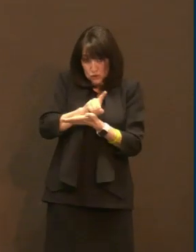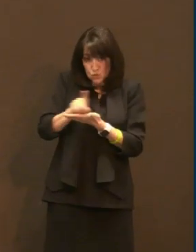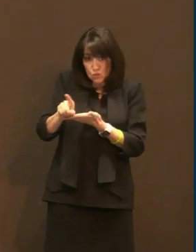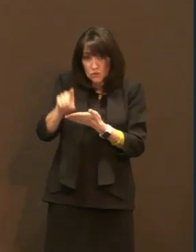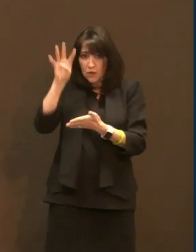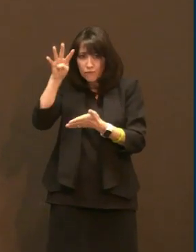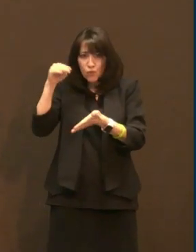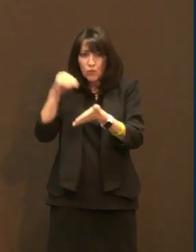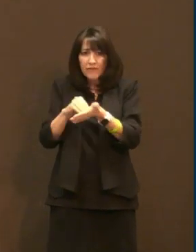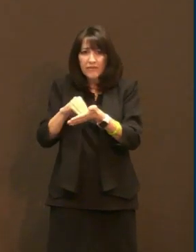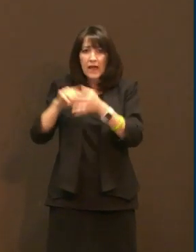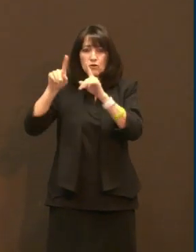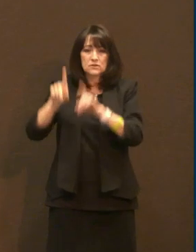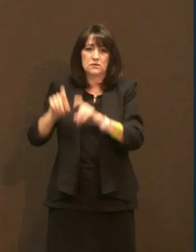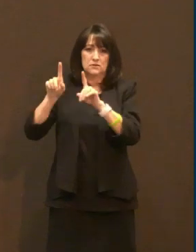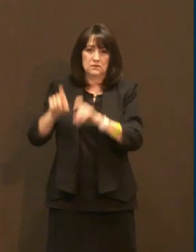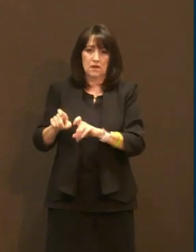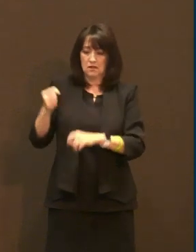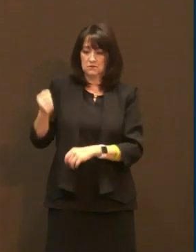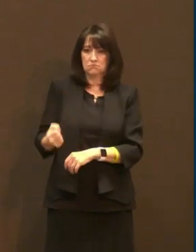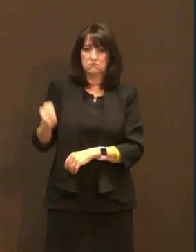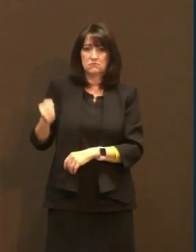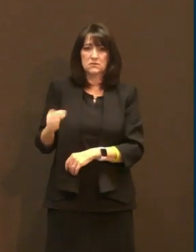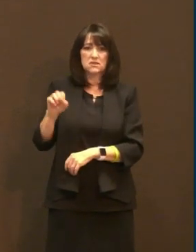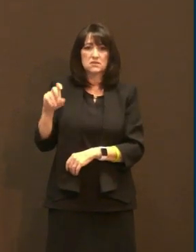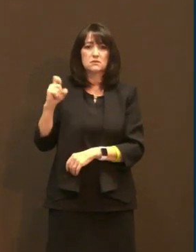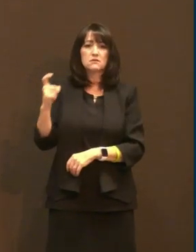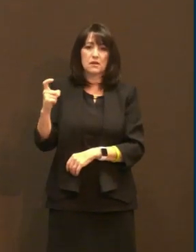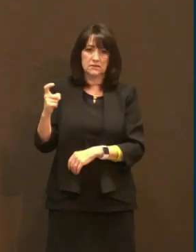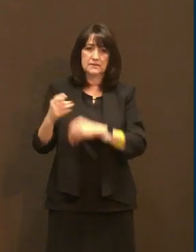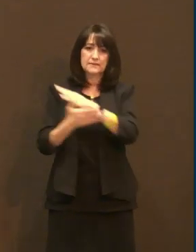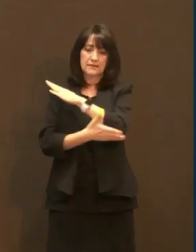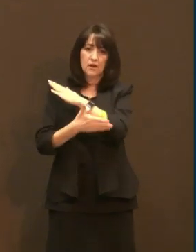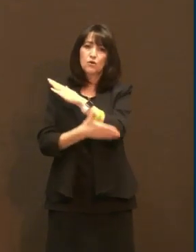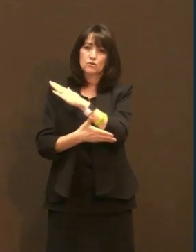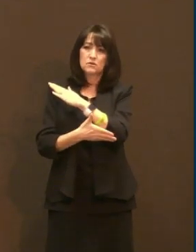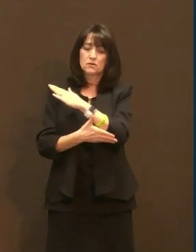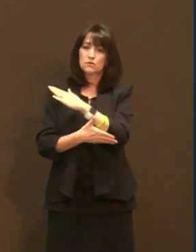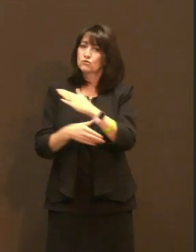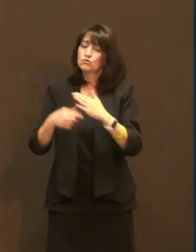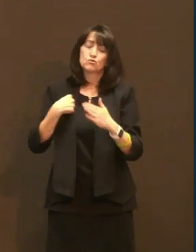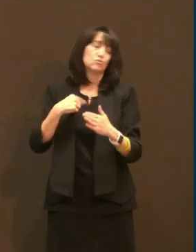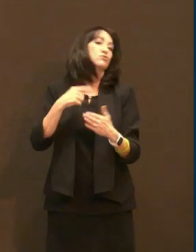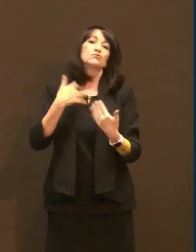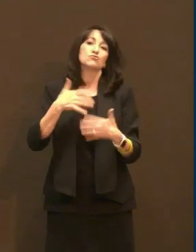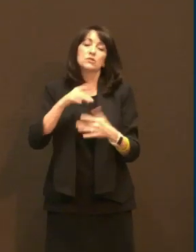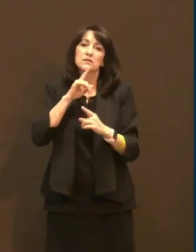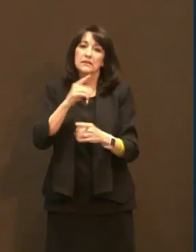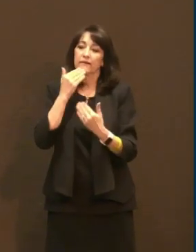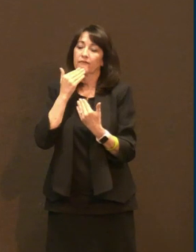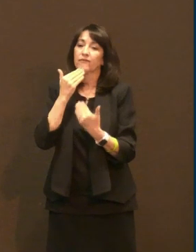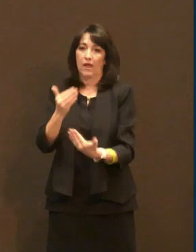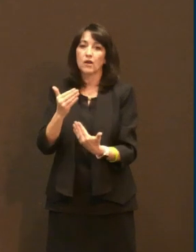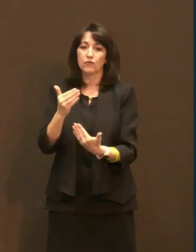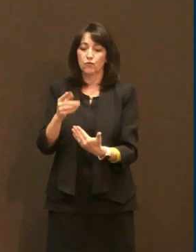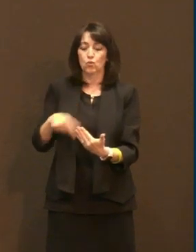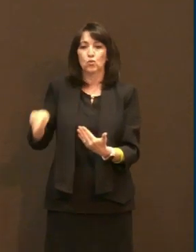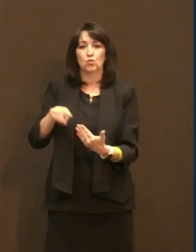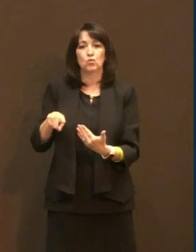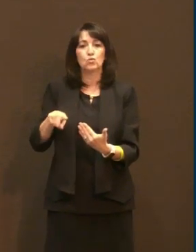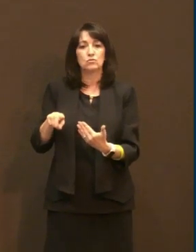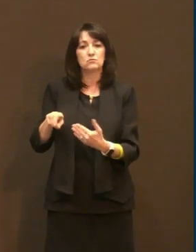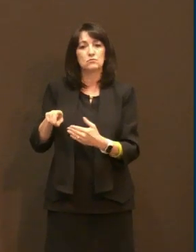in Sussex County over the past week, and so we're really incredibly grateful to our all of our partners